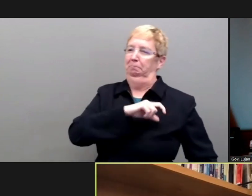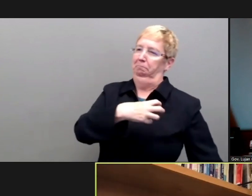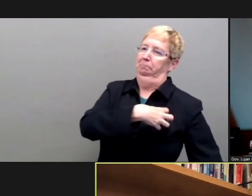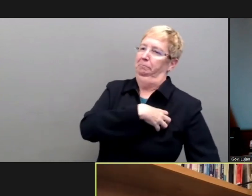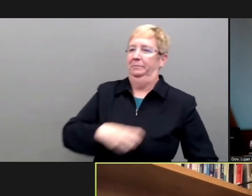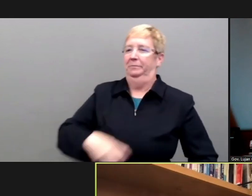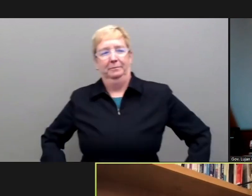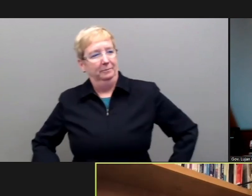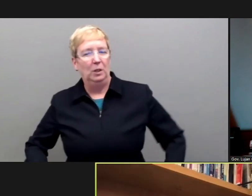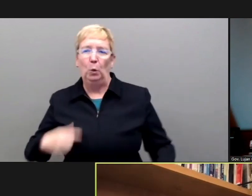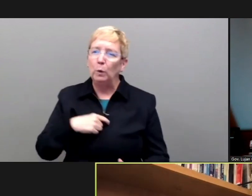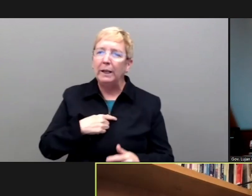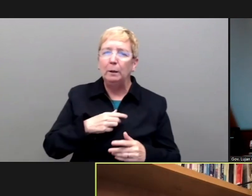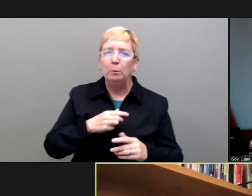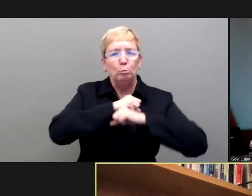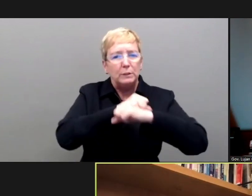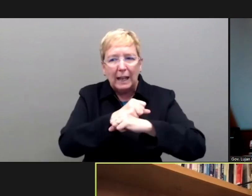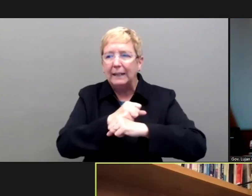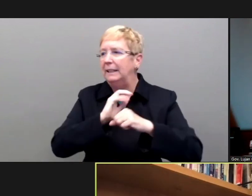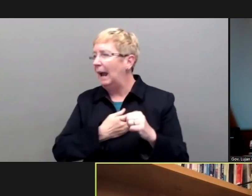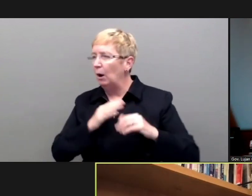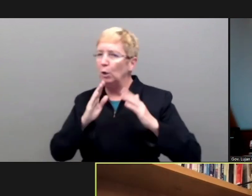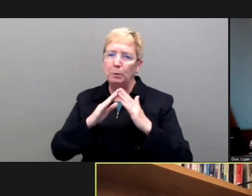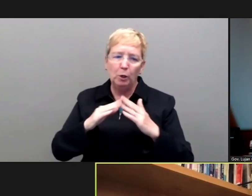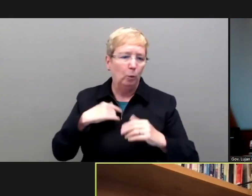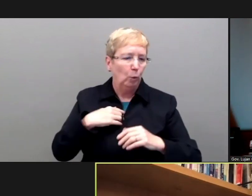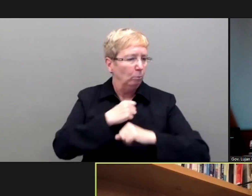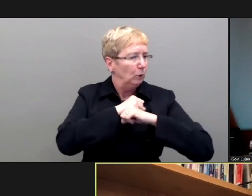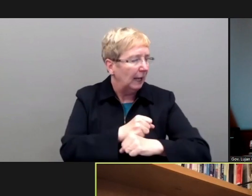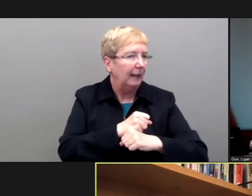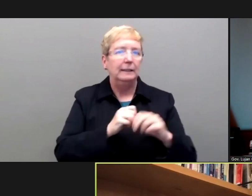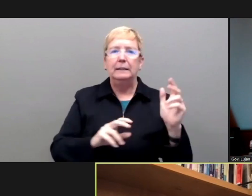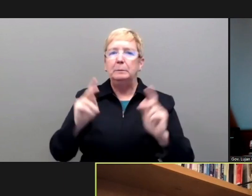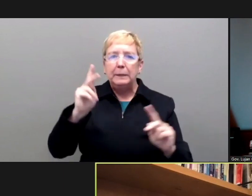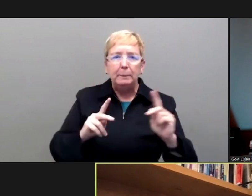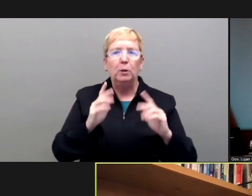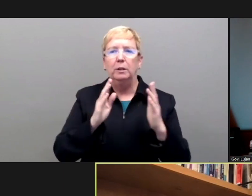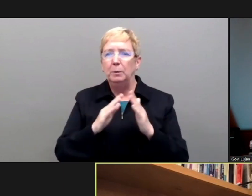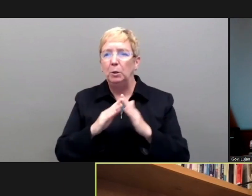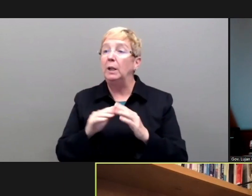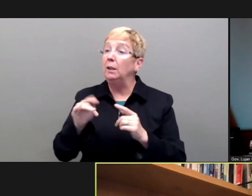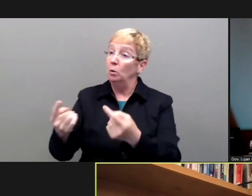all of us and our communities and our families by asking those folks that we invite